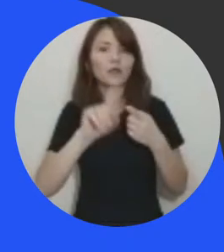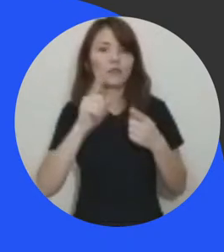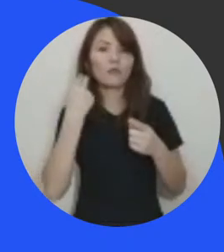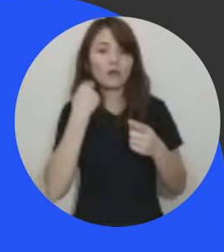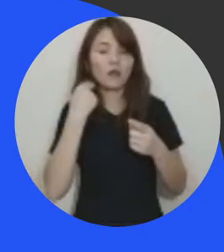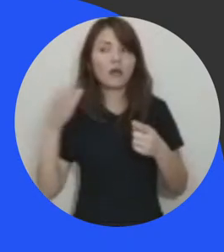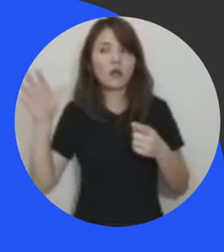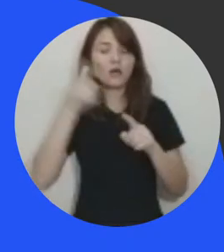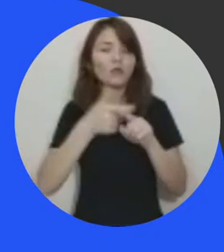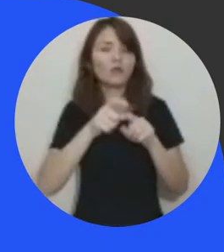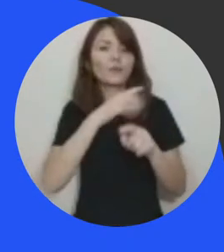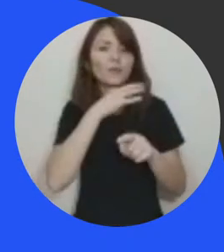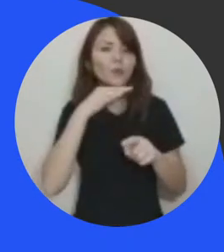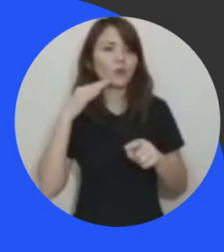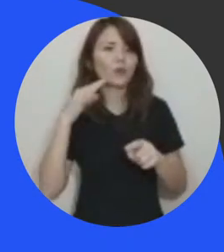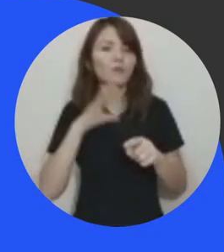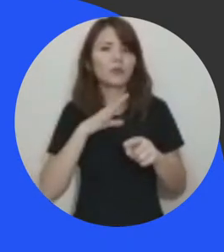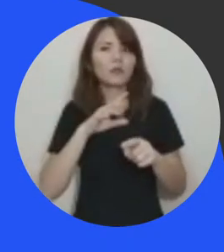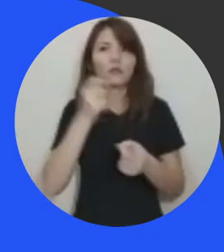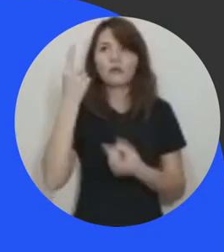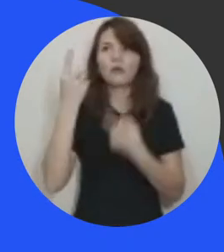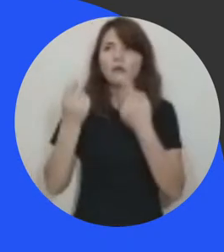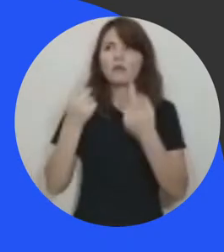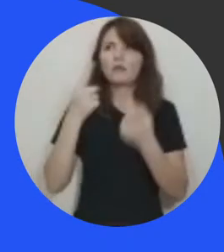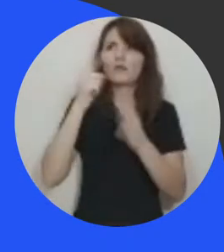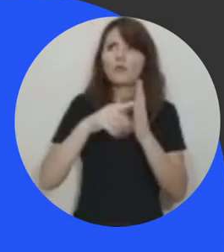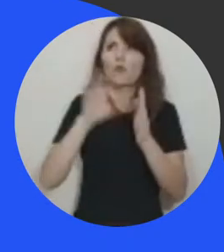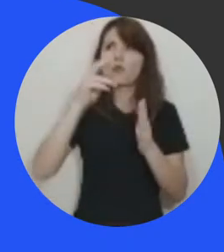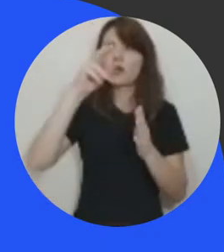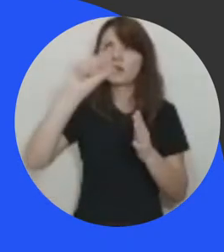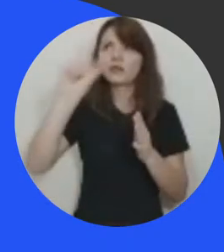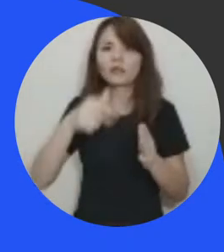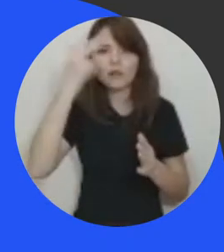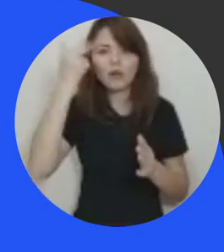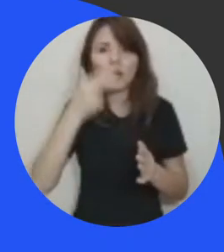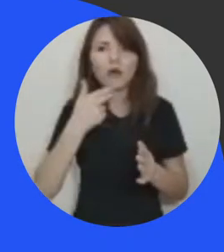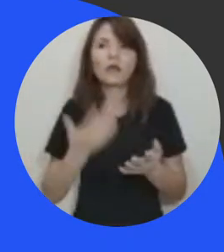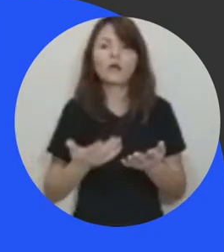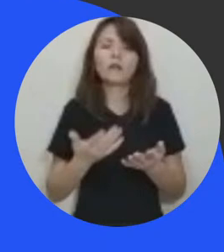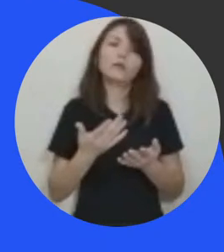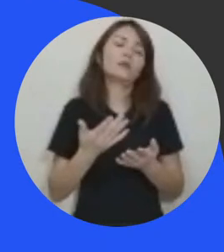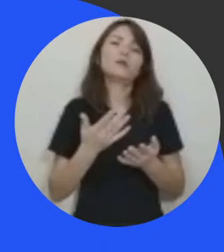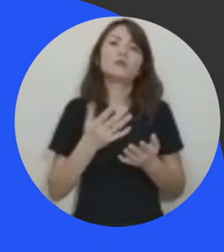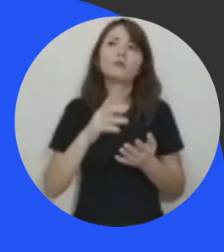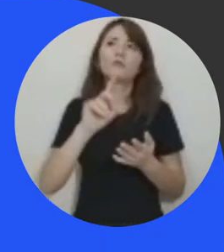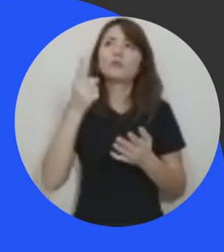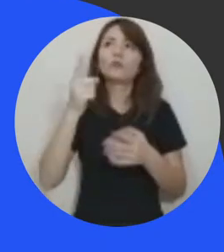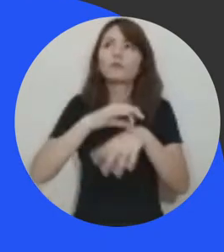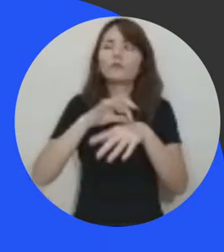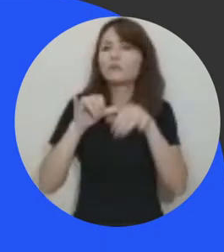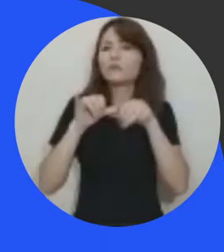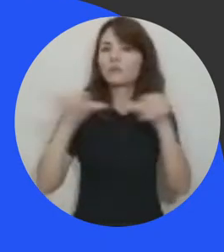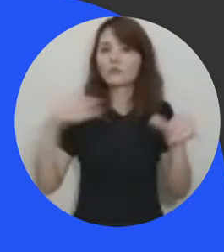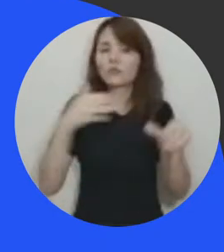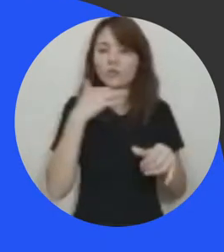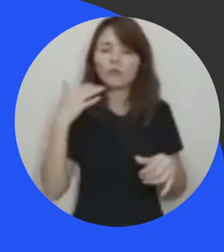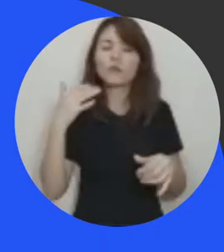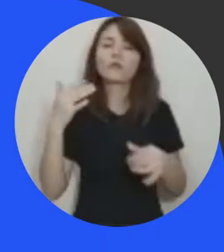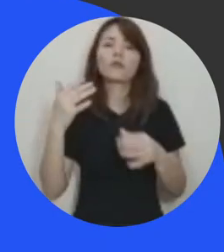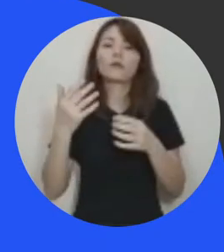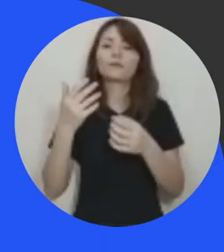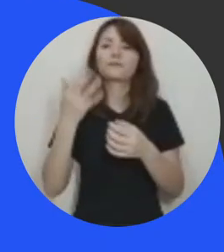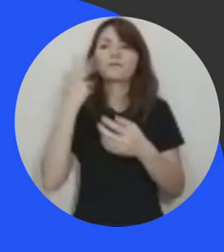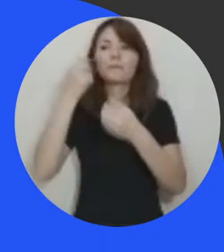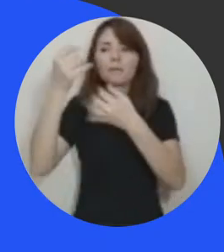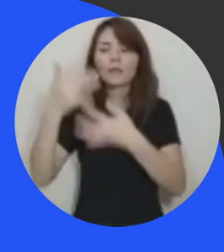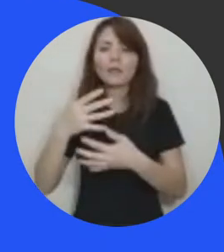Italy and about the early cases in Italy. But when we looked at the UK, actually, most of the